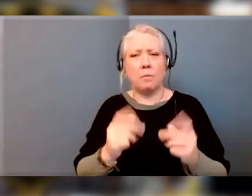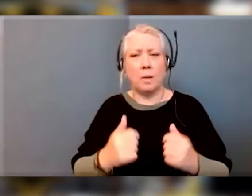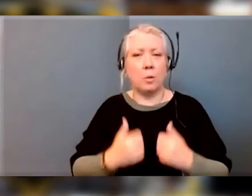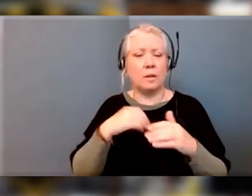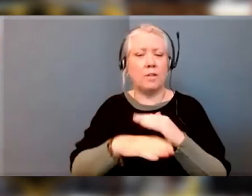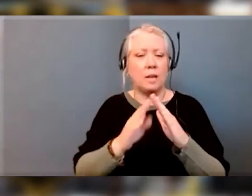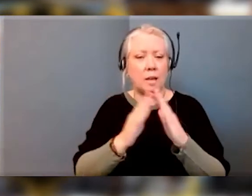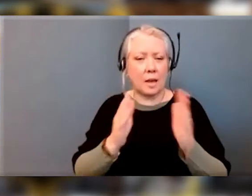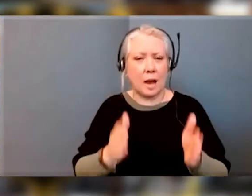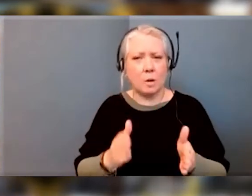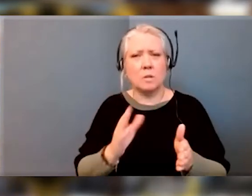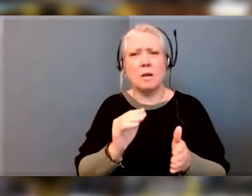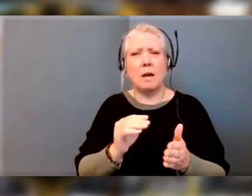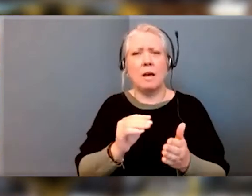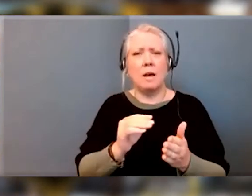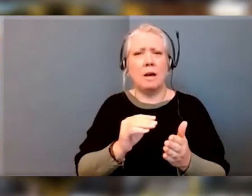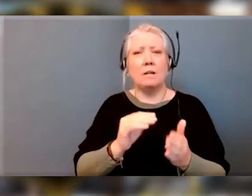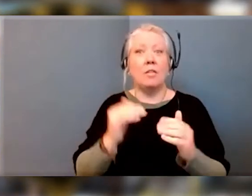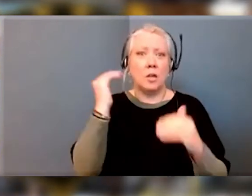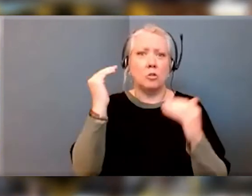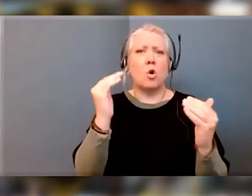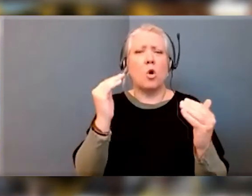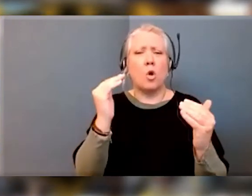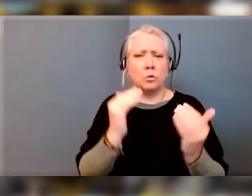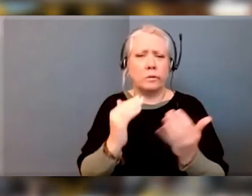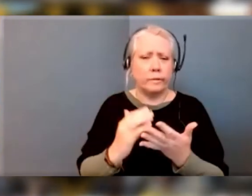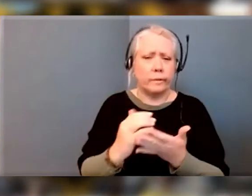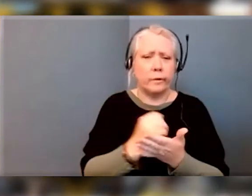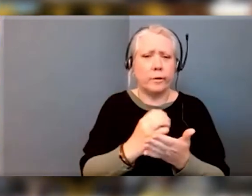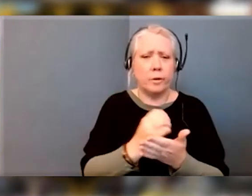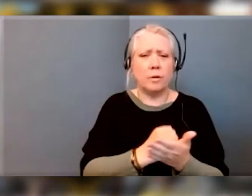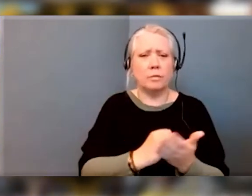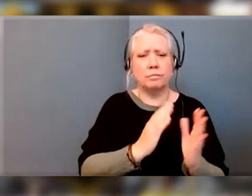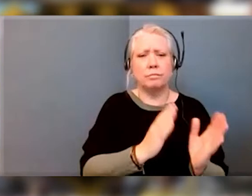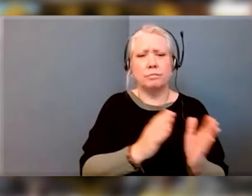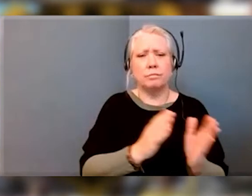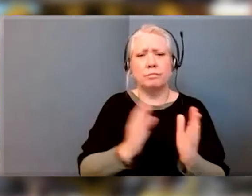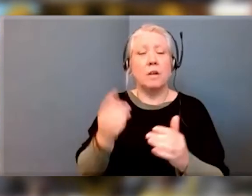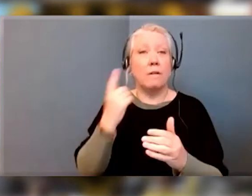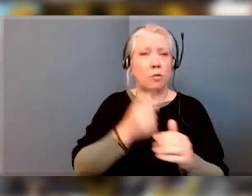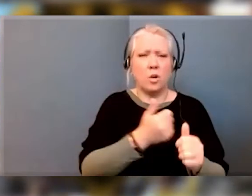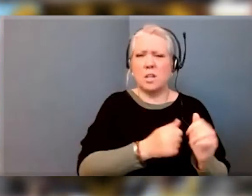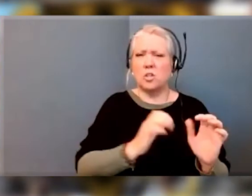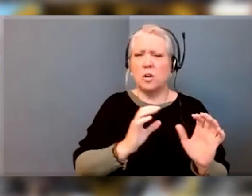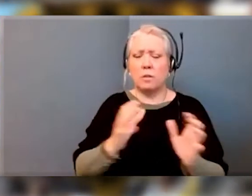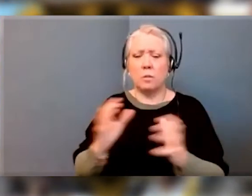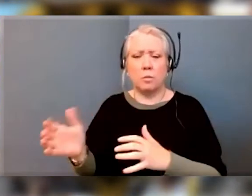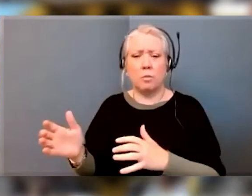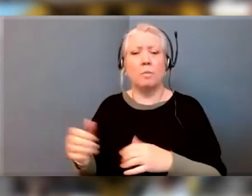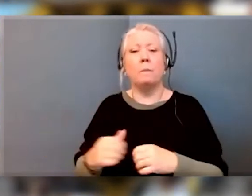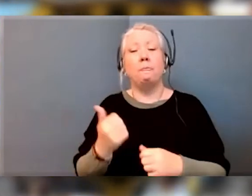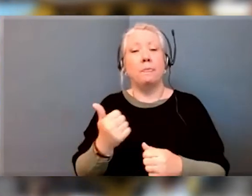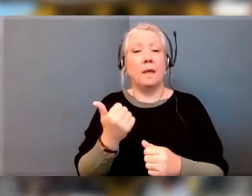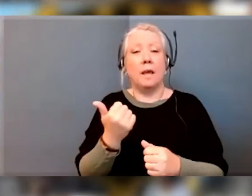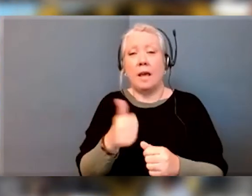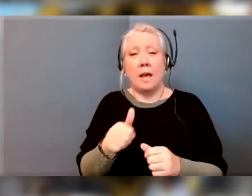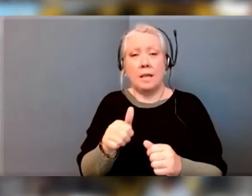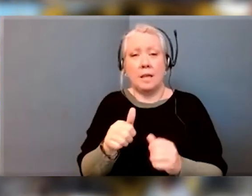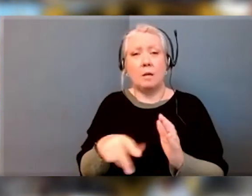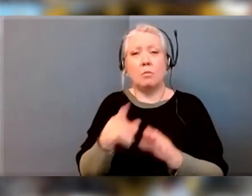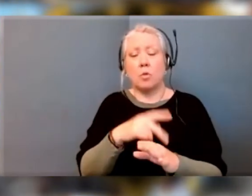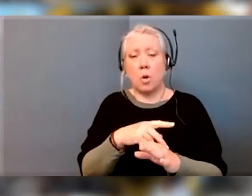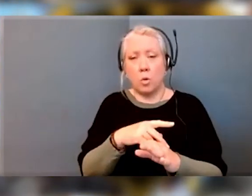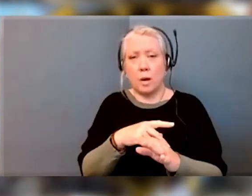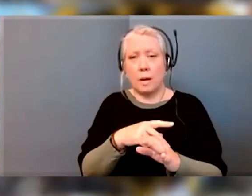for 30% AMI, 50% AMI, and 80% AMI are. So ultimately, any of the program participants that